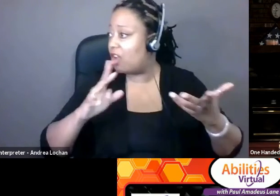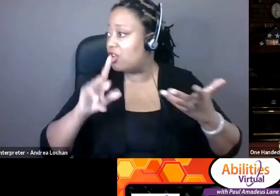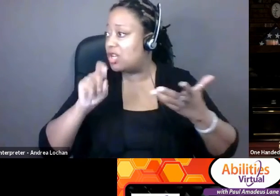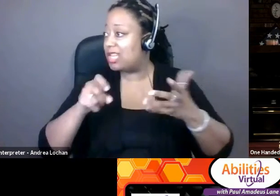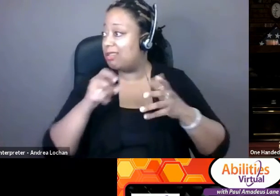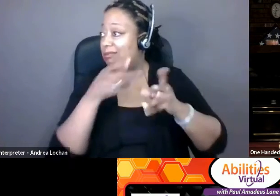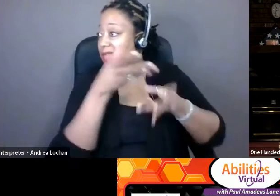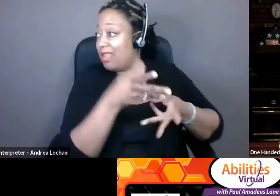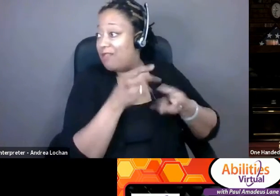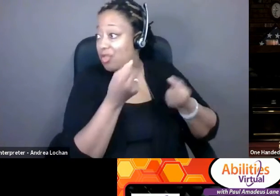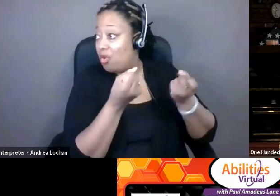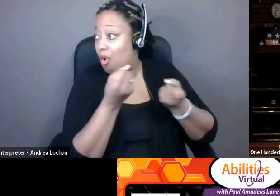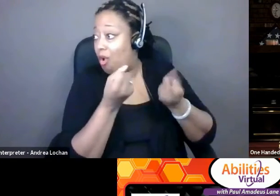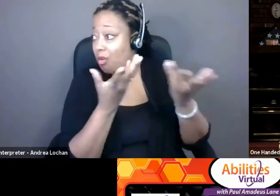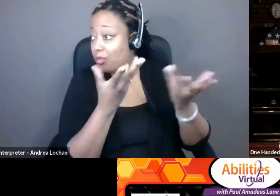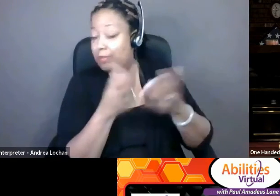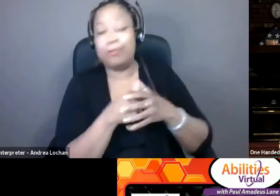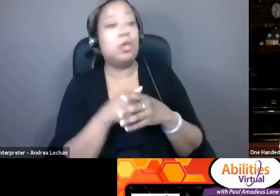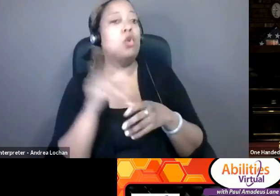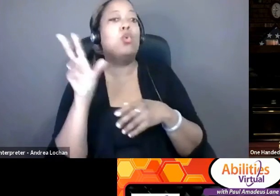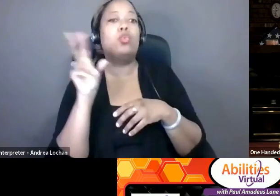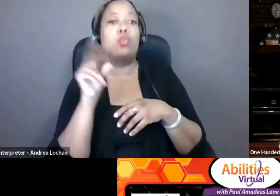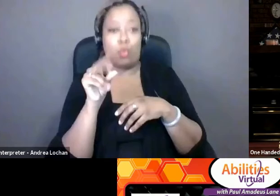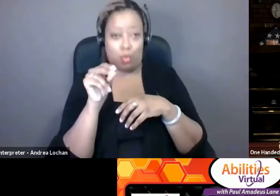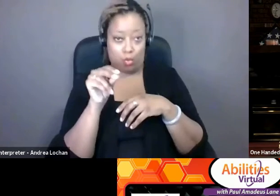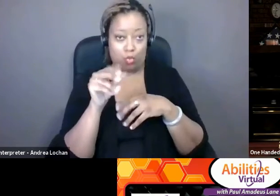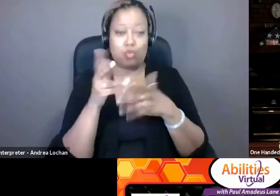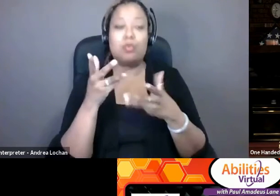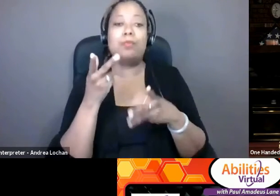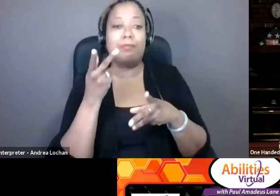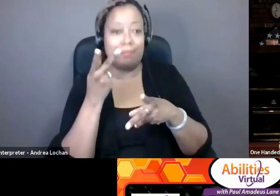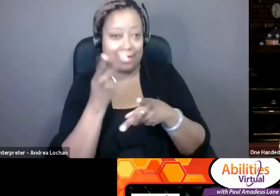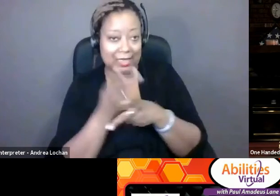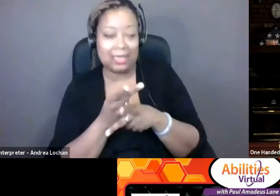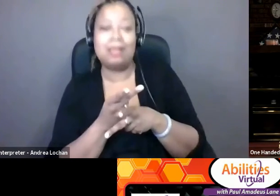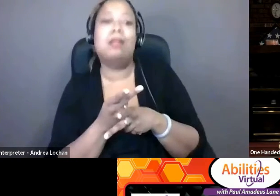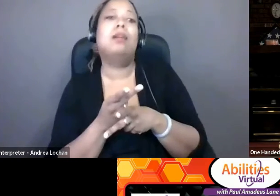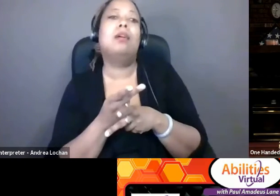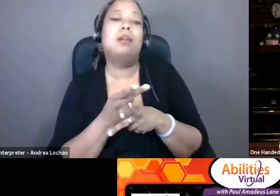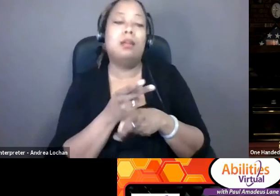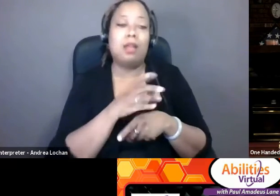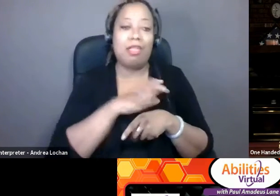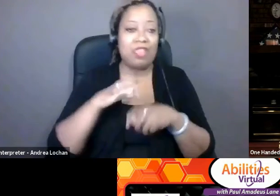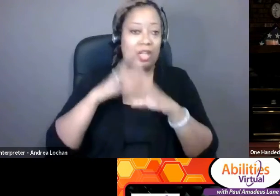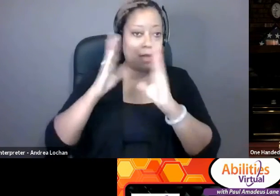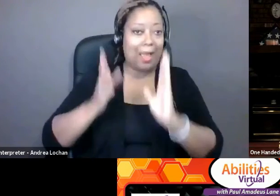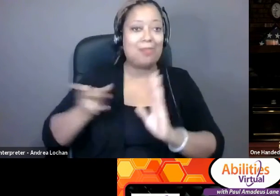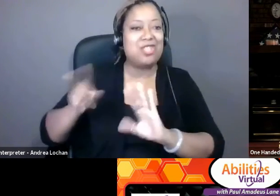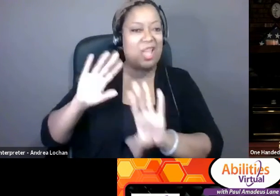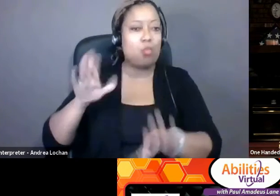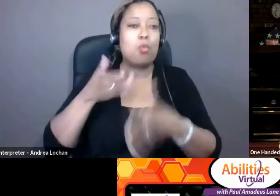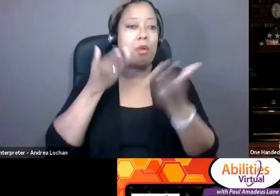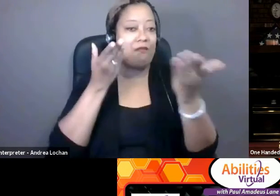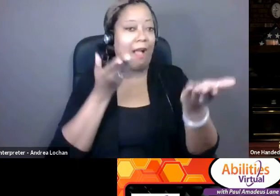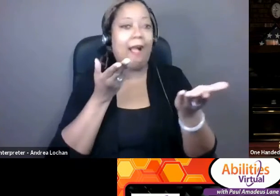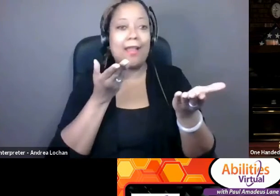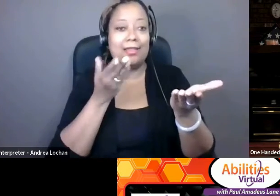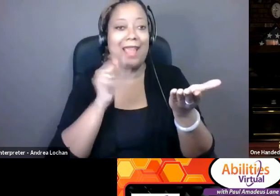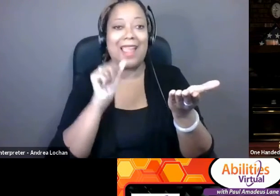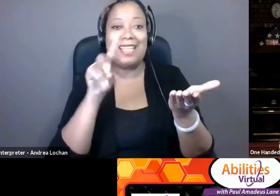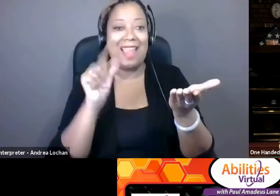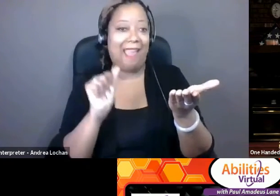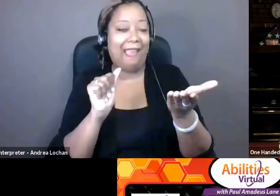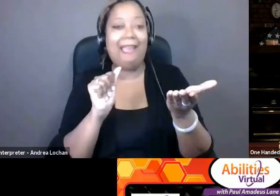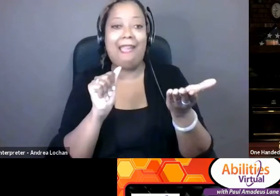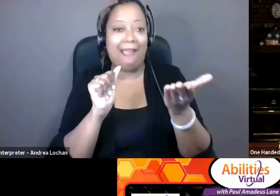car? No, you would want to probably keep that at the clubhouse. They will provide ADA regulations.